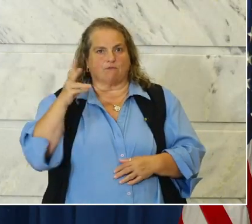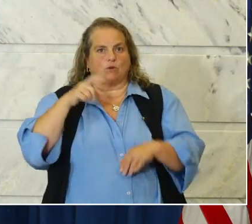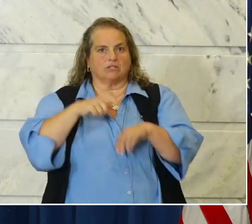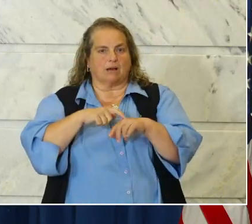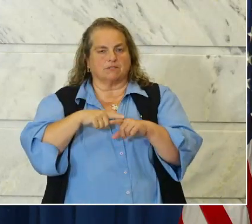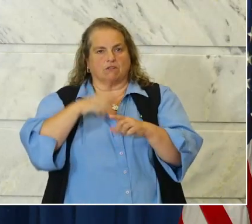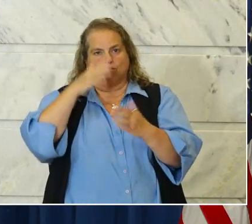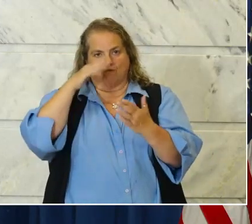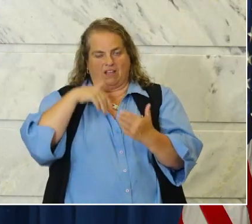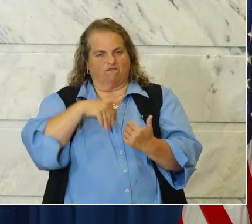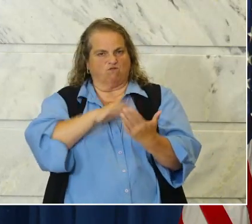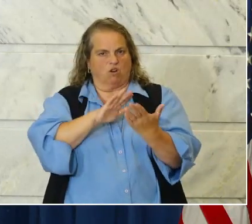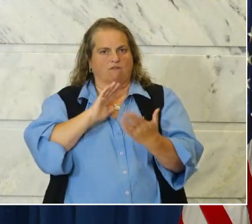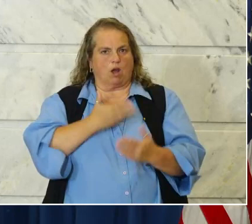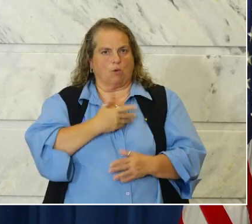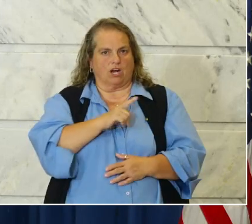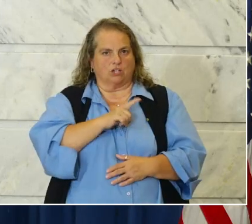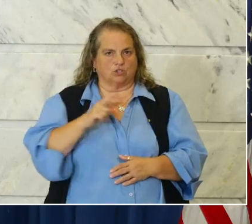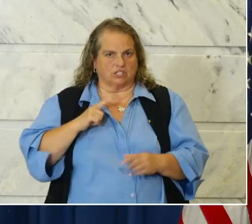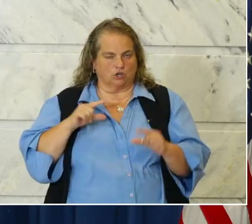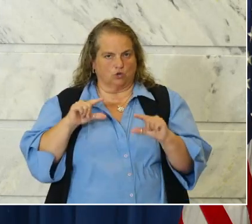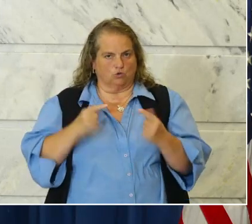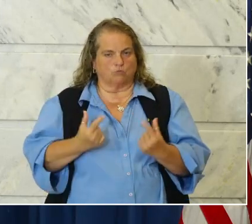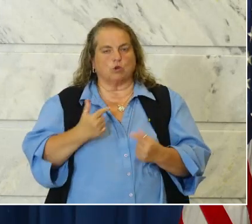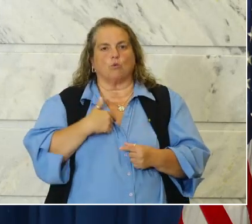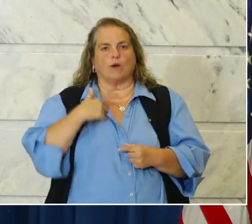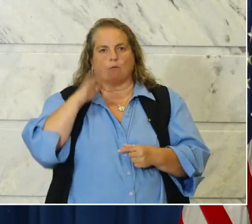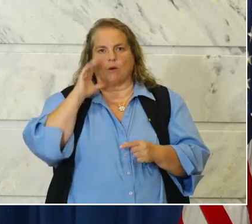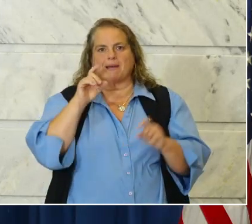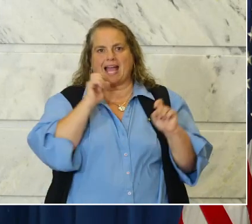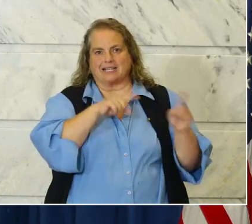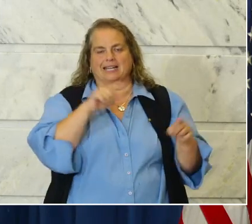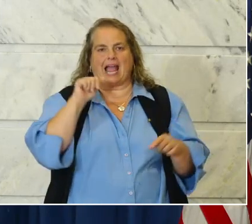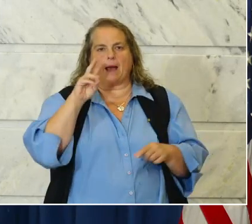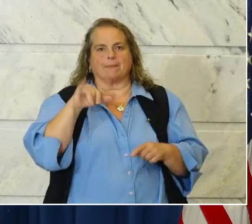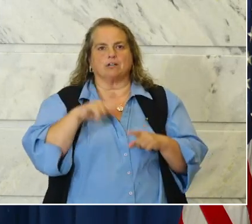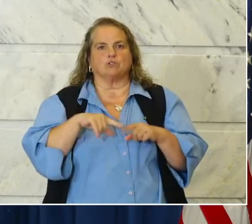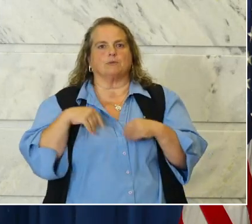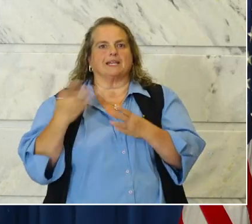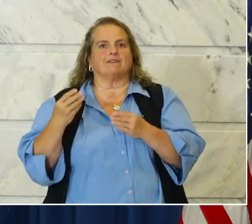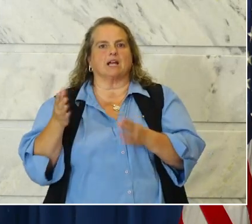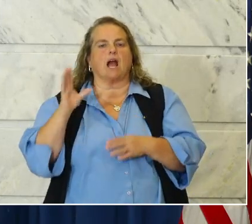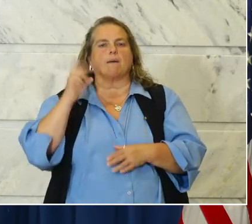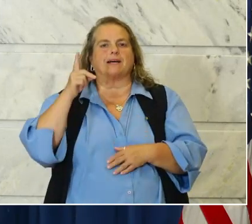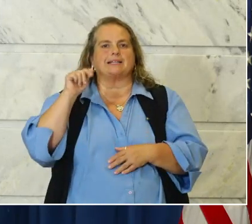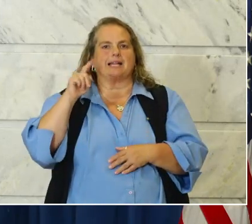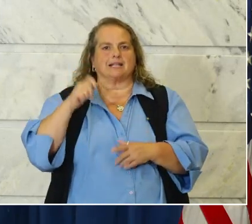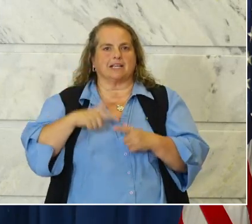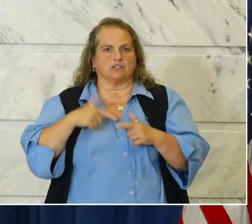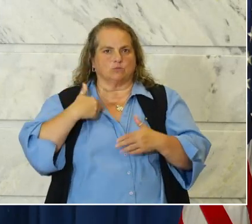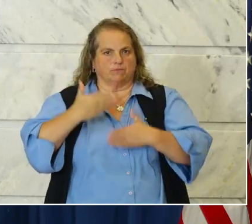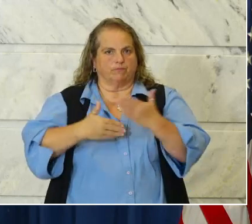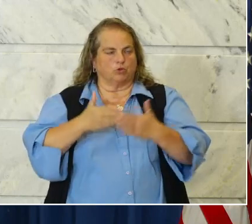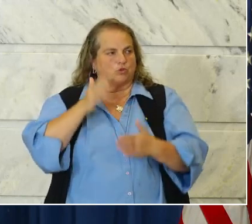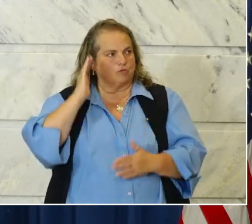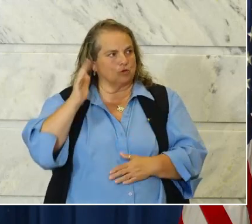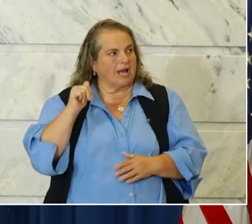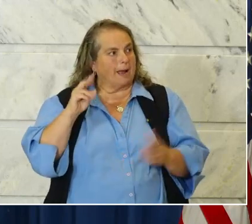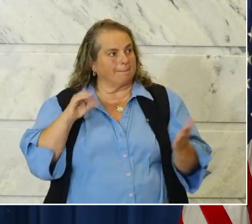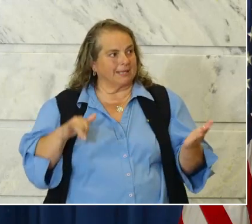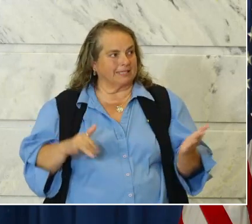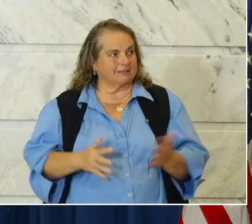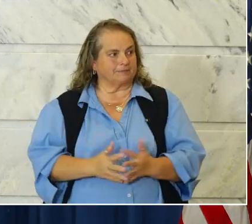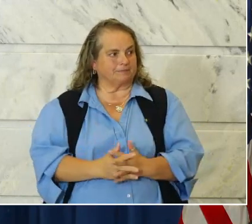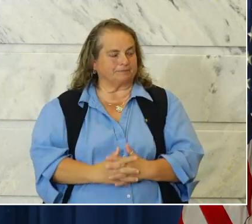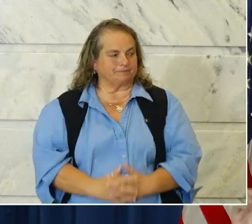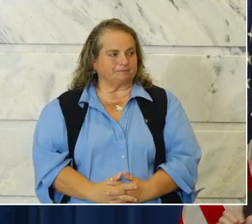of our legislative groups. We're going to be asking Amy to give these updates moving forward into the future. Amy?